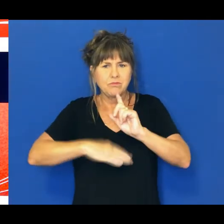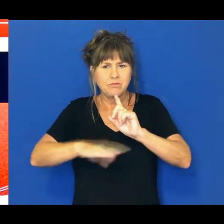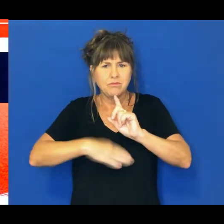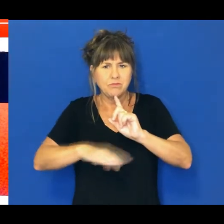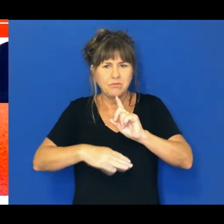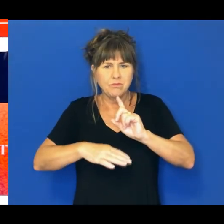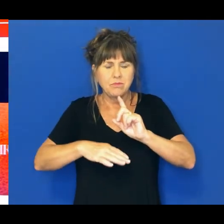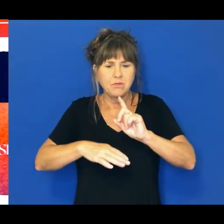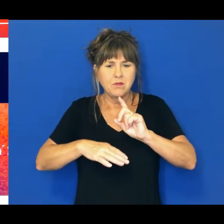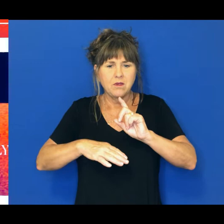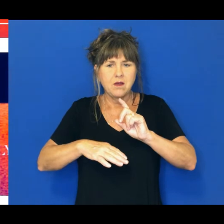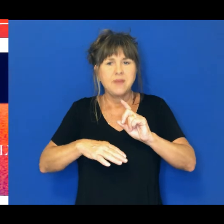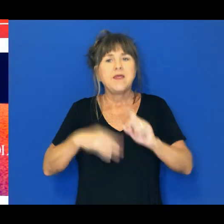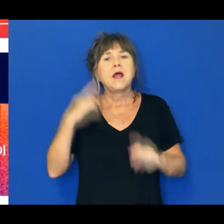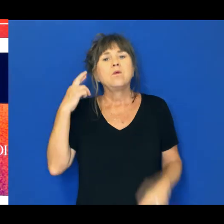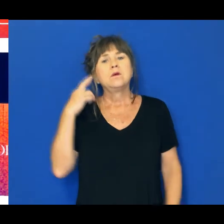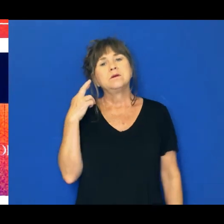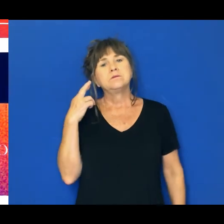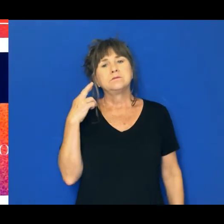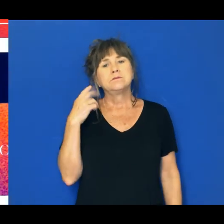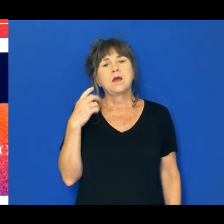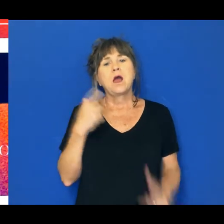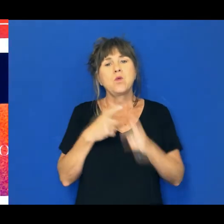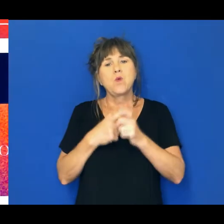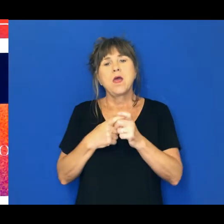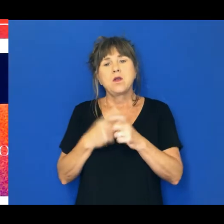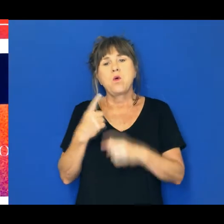just run one lap.